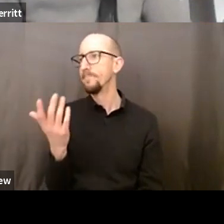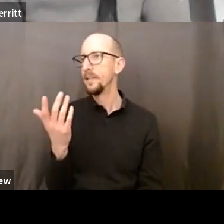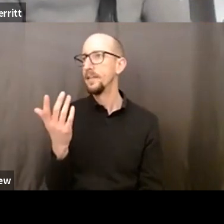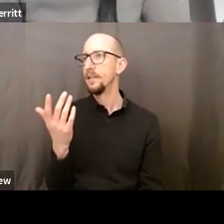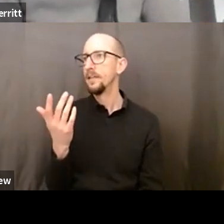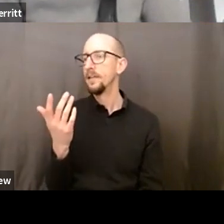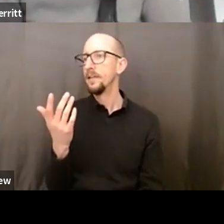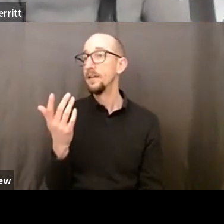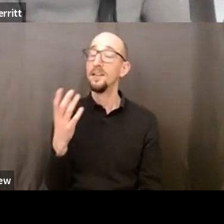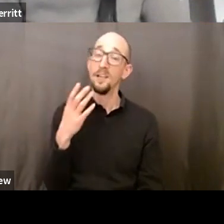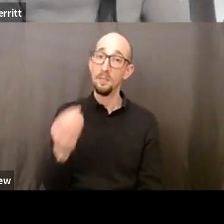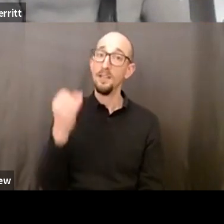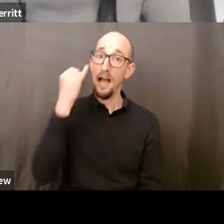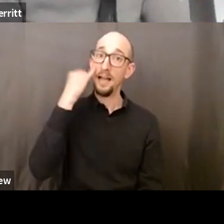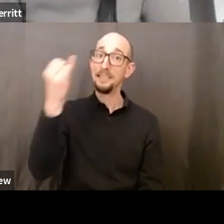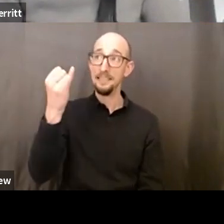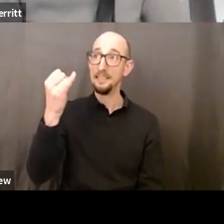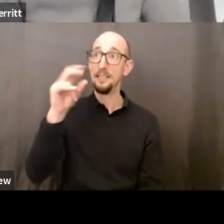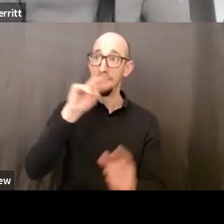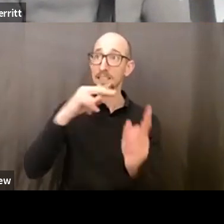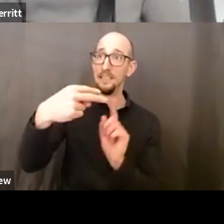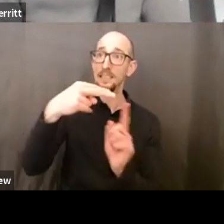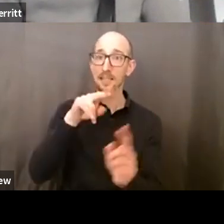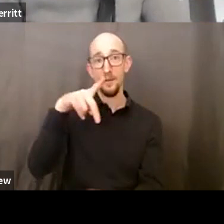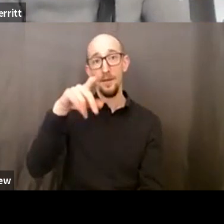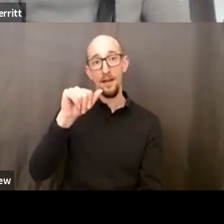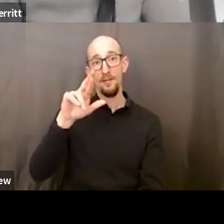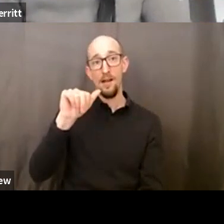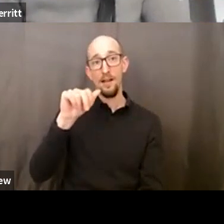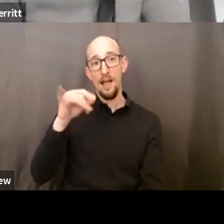paradigms can shift, minds can be changed.